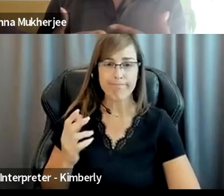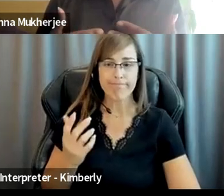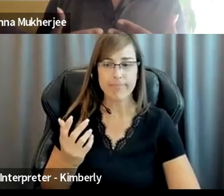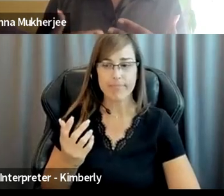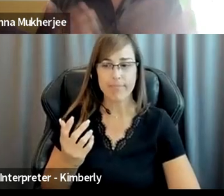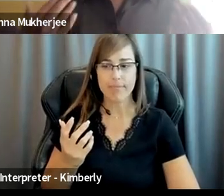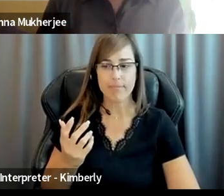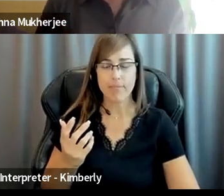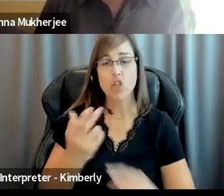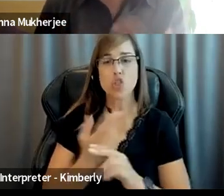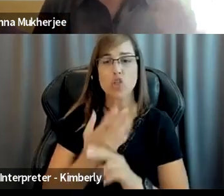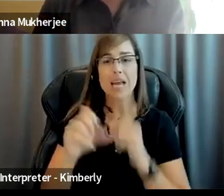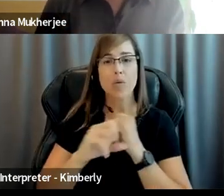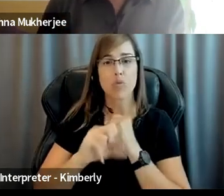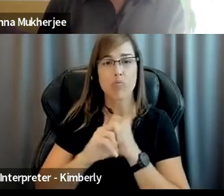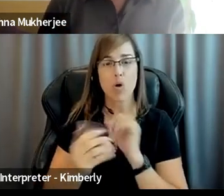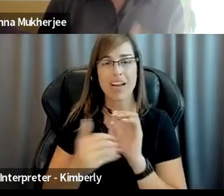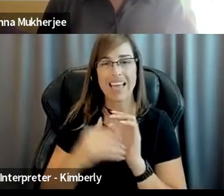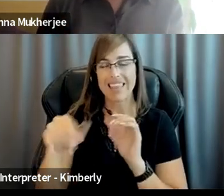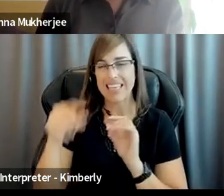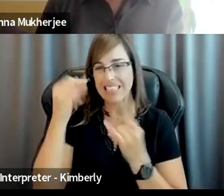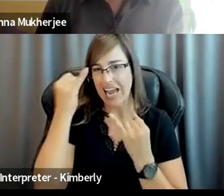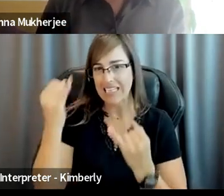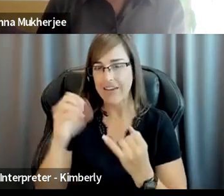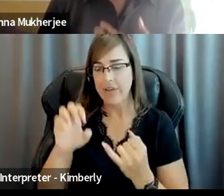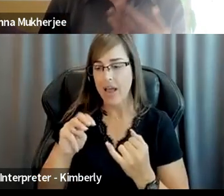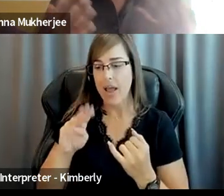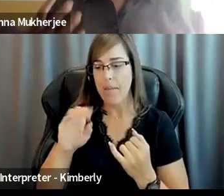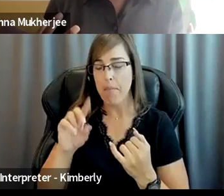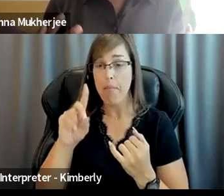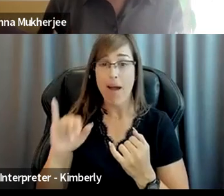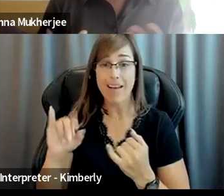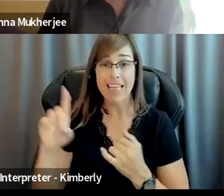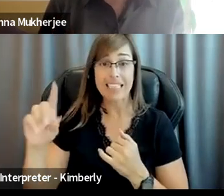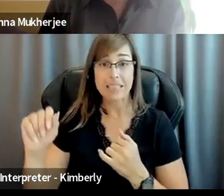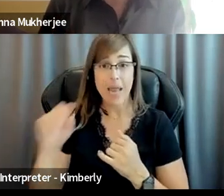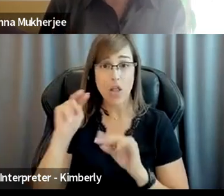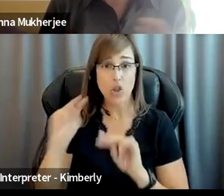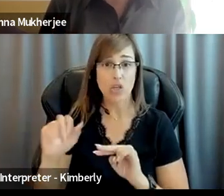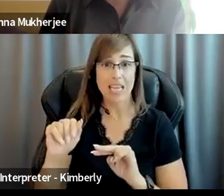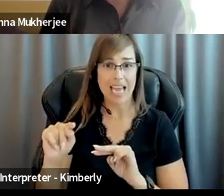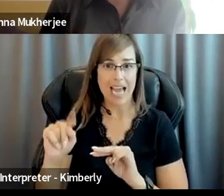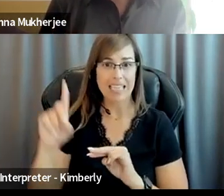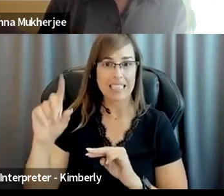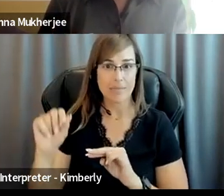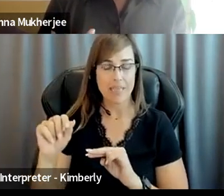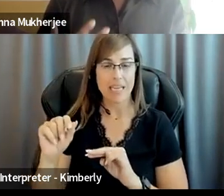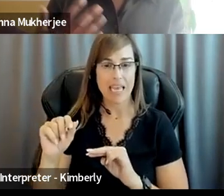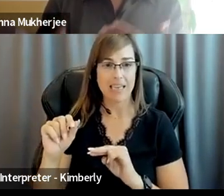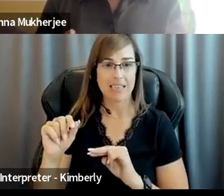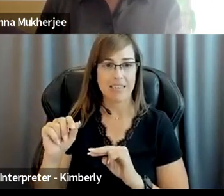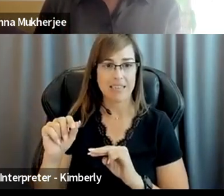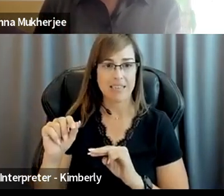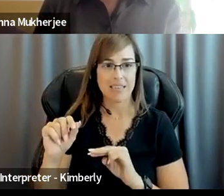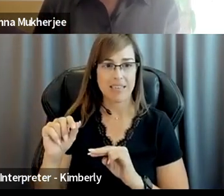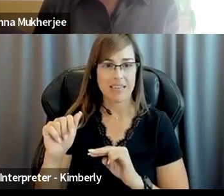to kind of use and promote, again, this idea of embodied disability and sort of looking at disability as this spectacle. And I